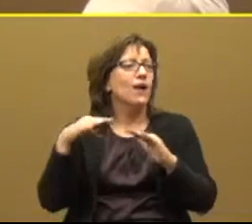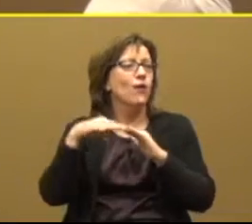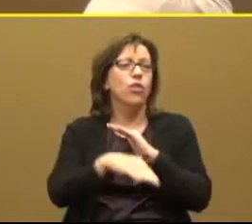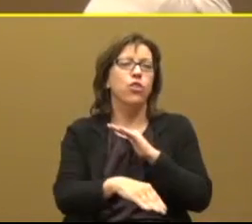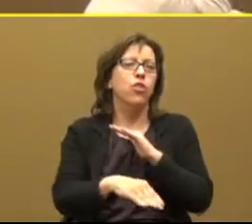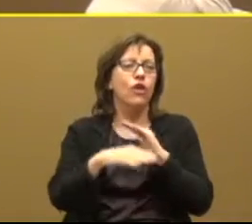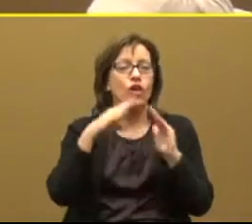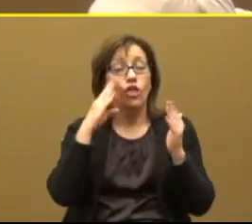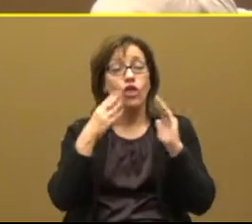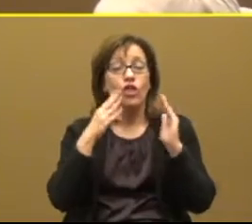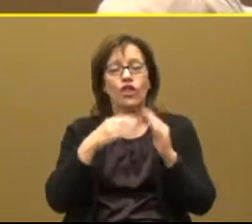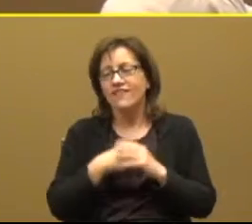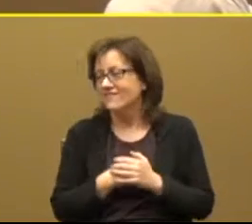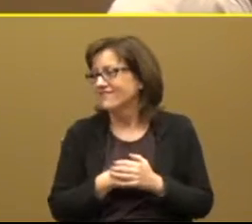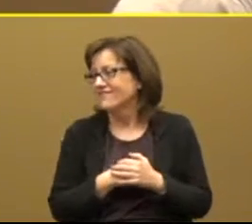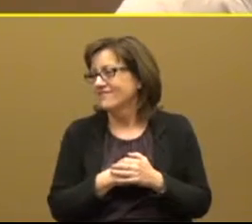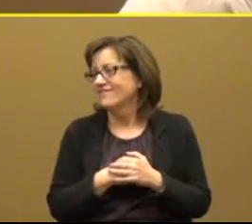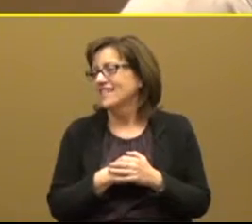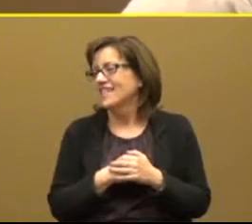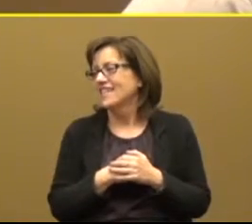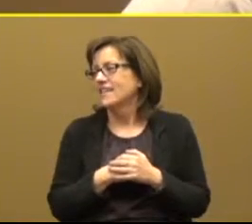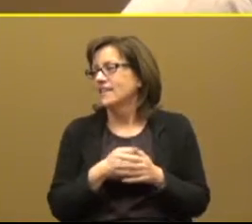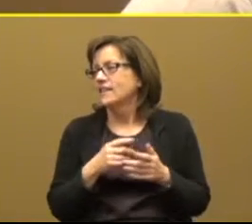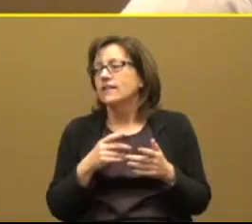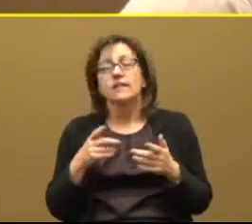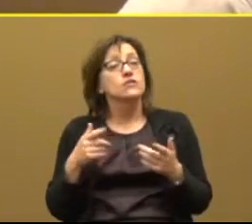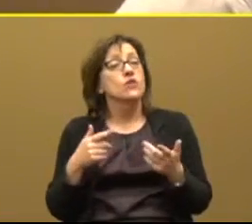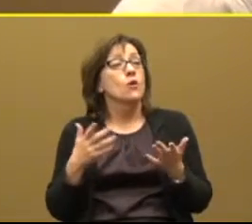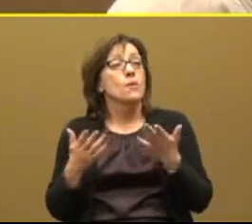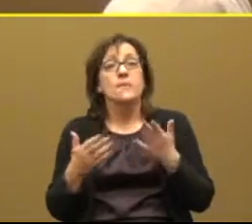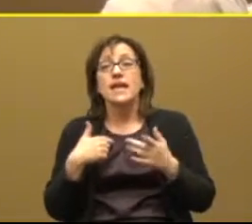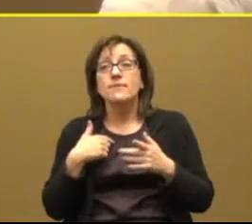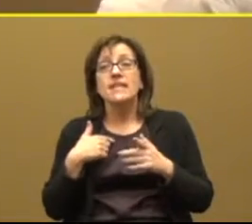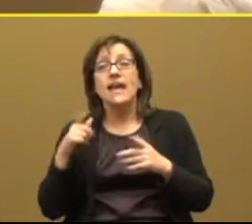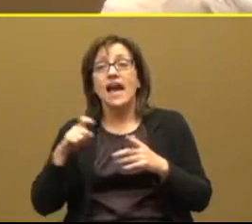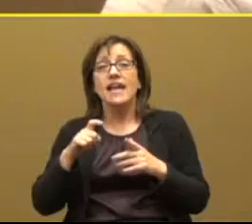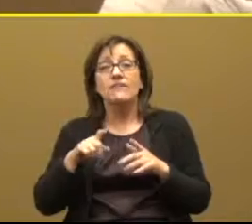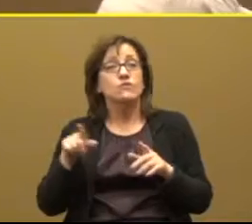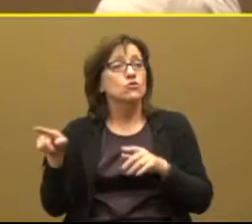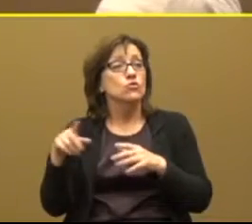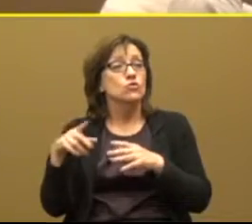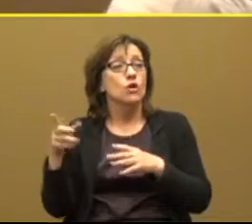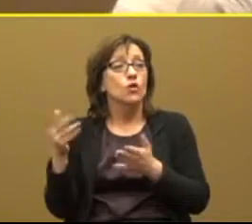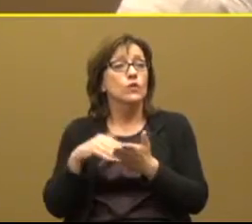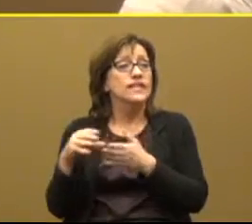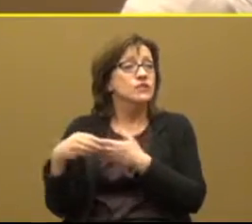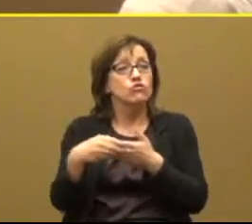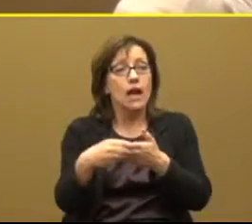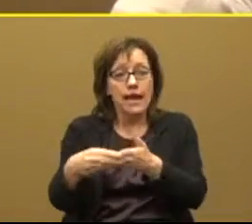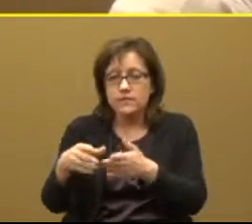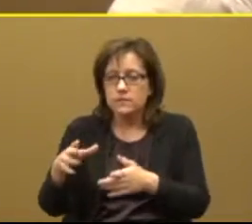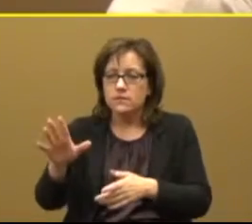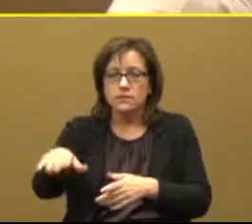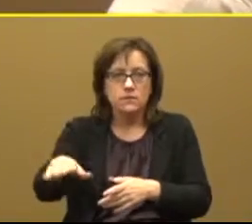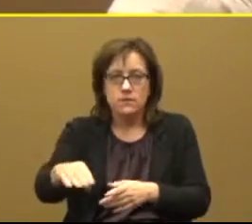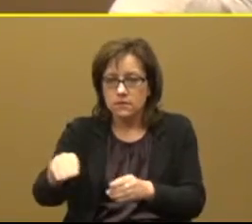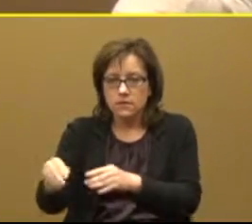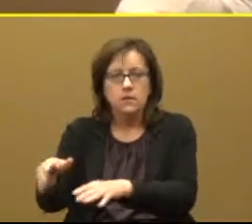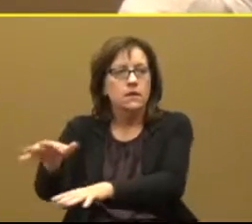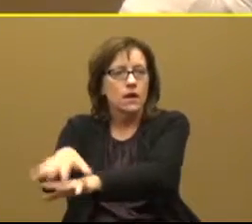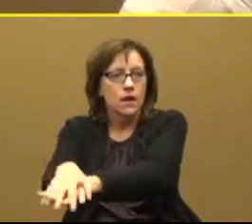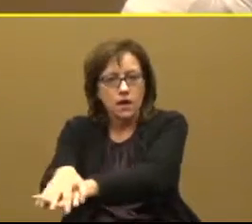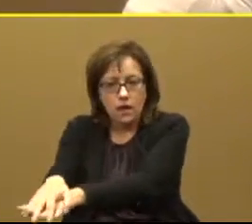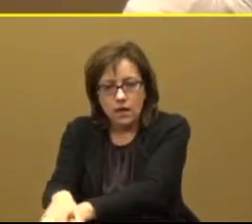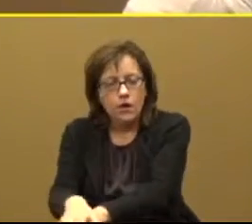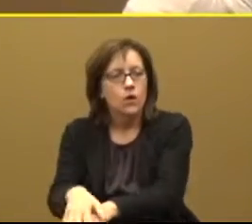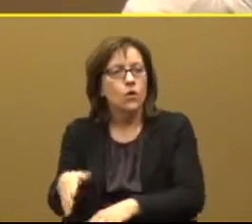So I'm going to have it here. So I may have to redirect. She's got it. But I may have to still have the open hand cue